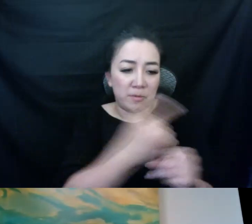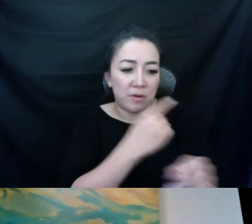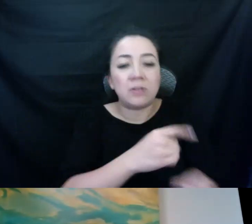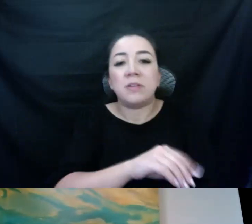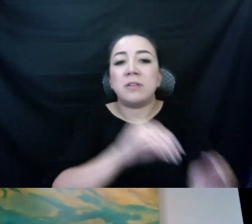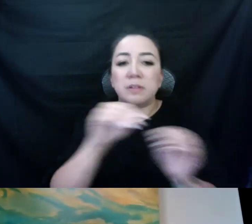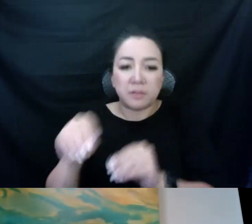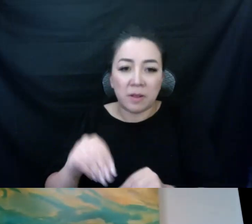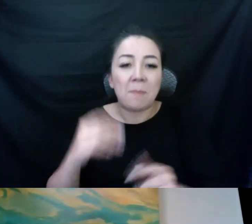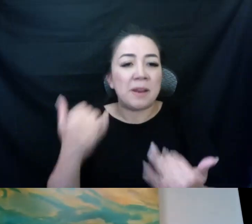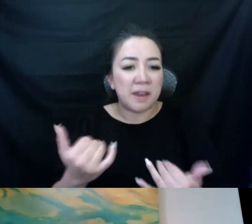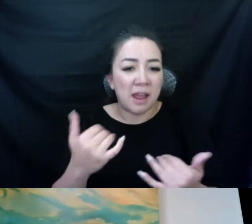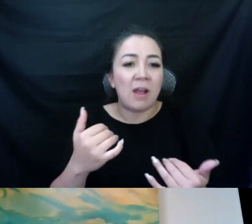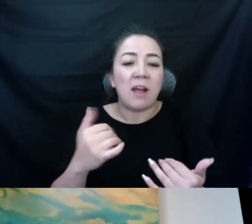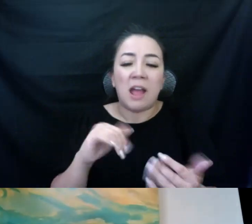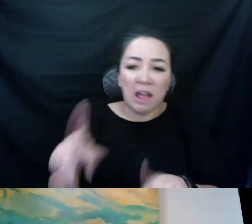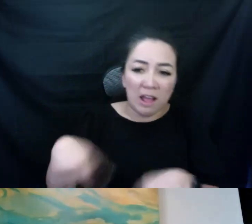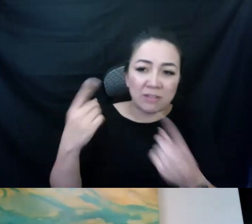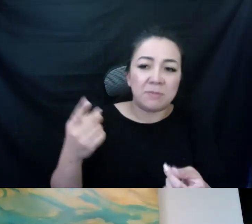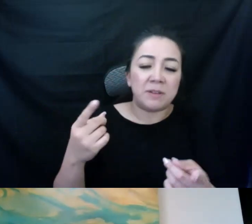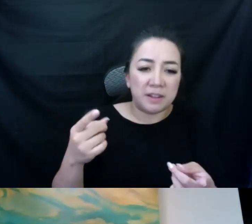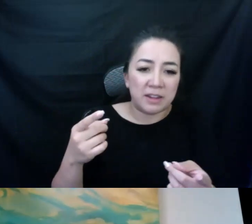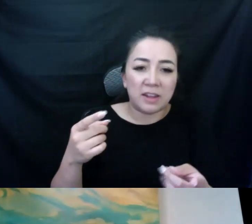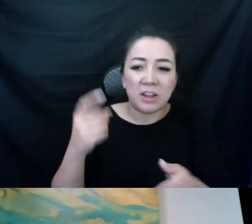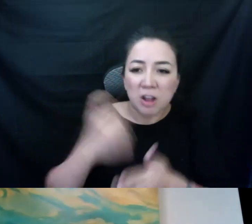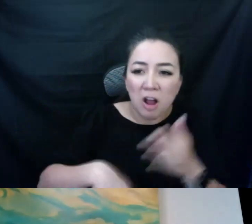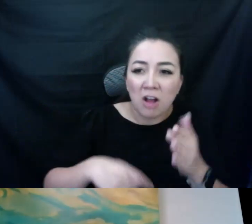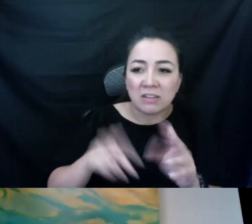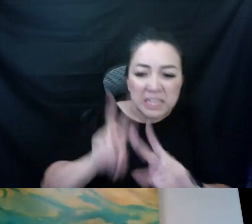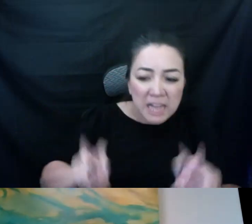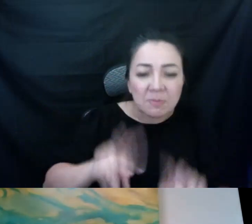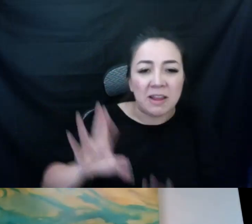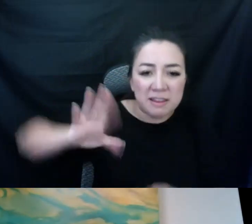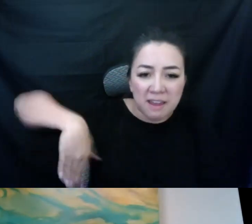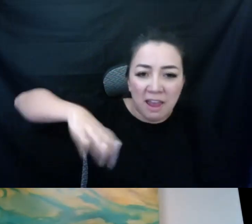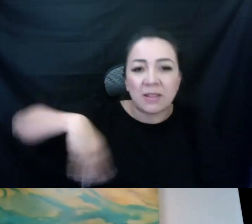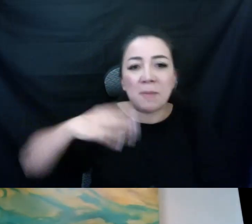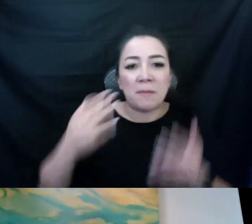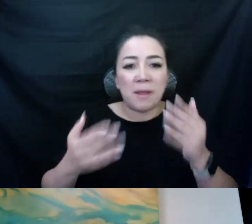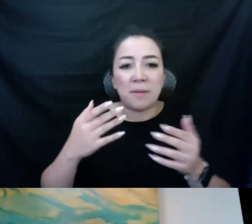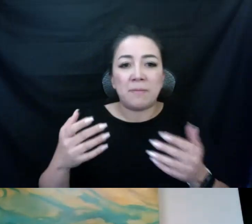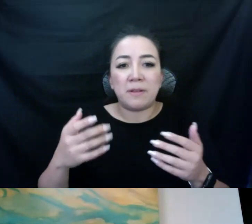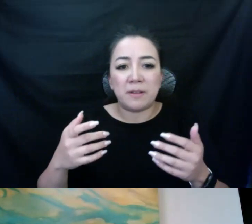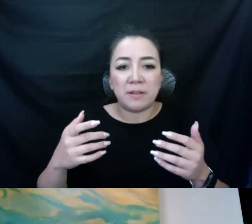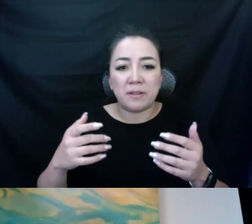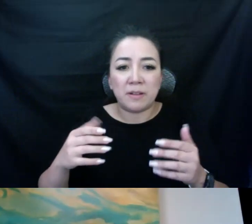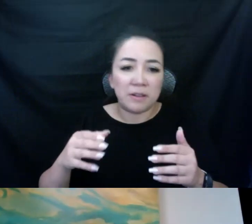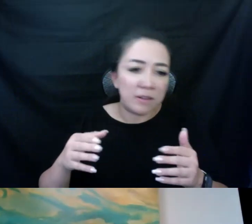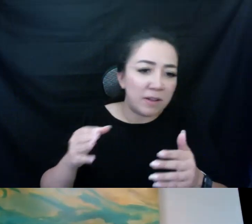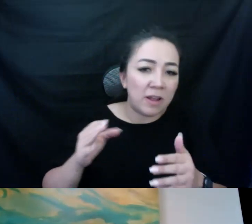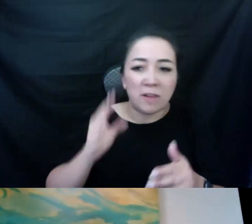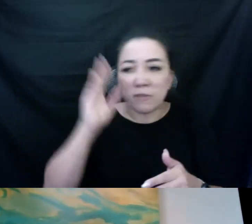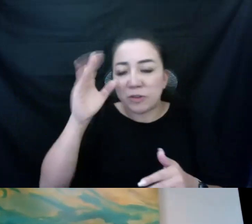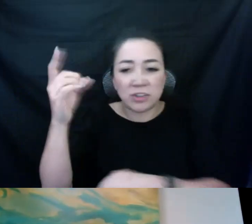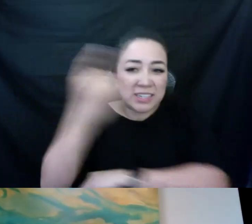house, but has there been any cost assessment yet that might get it hung up at some future date?